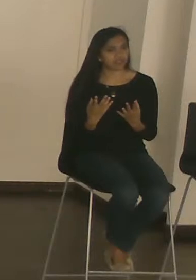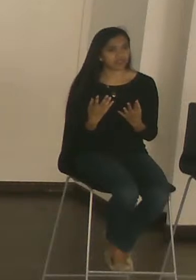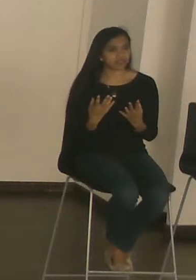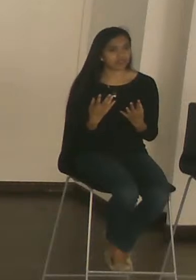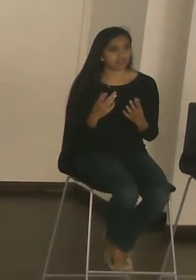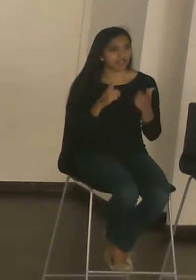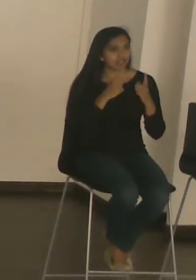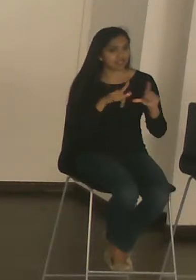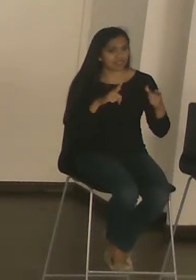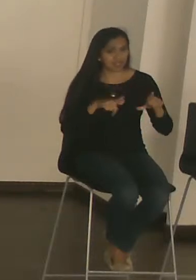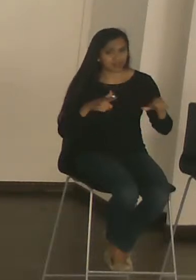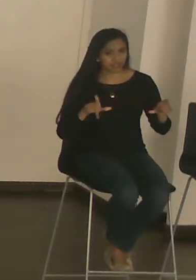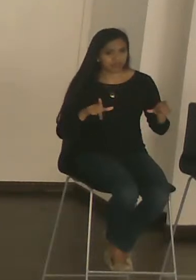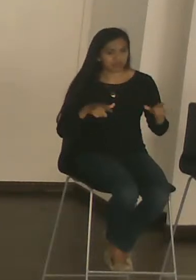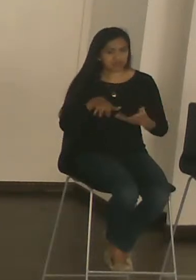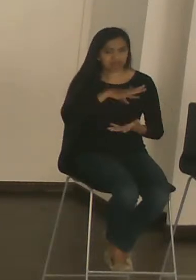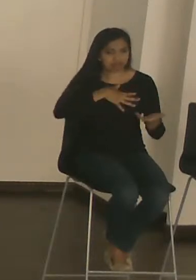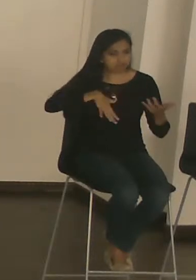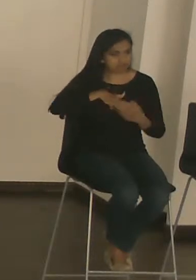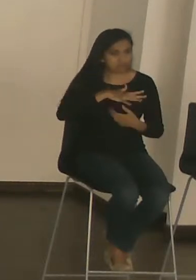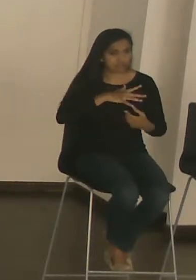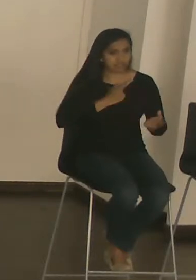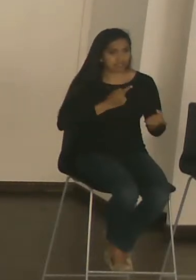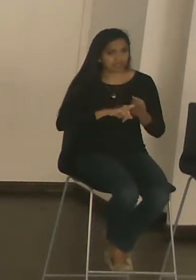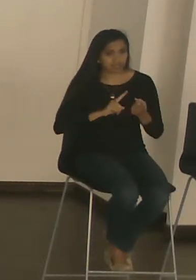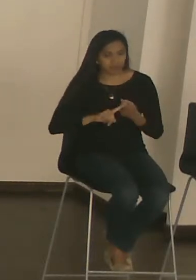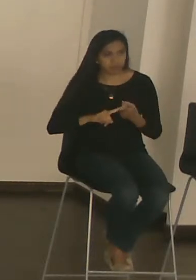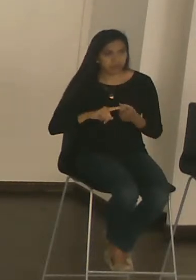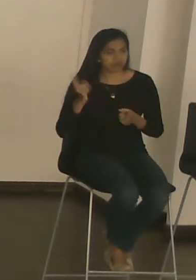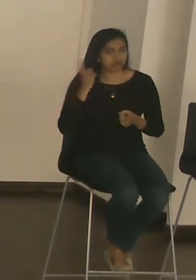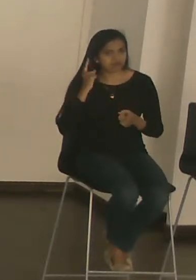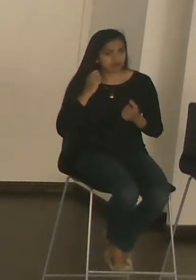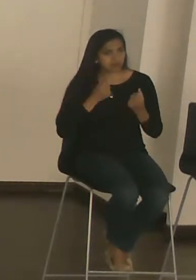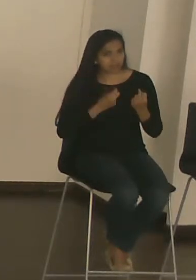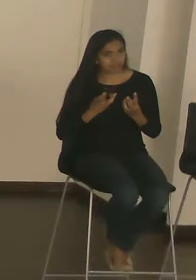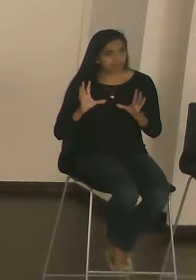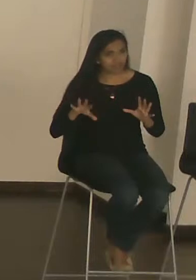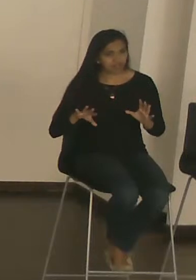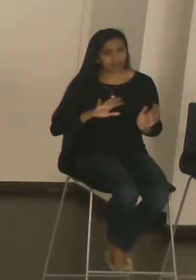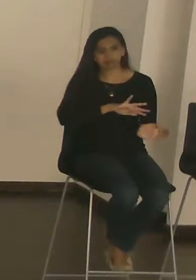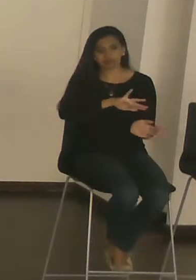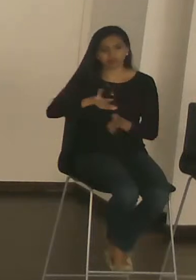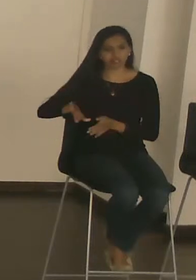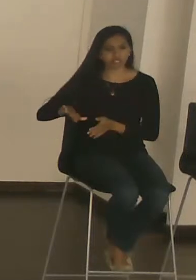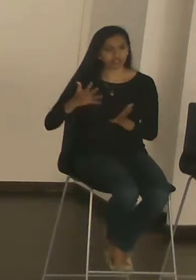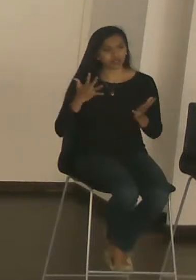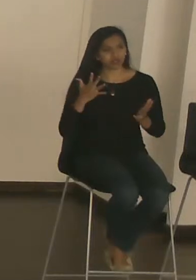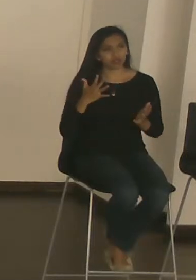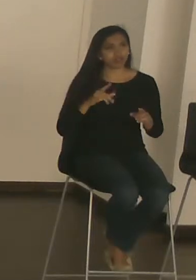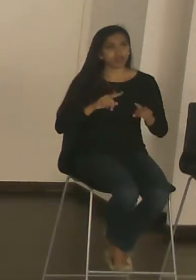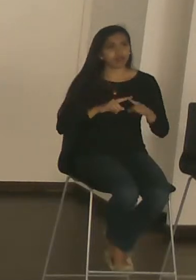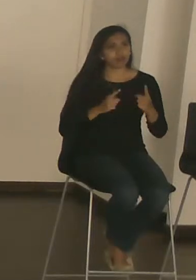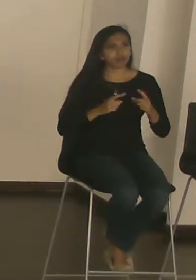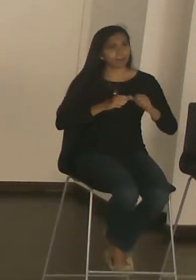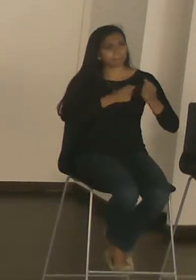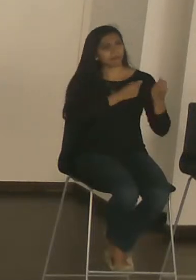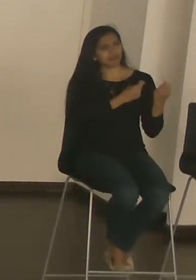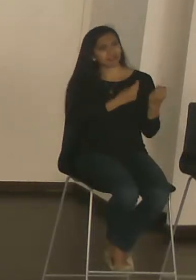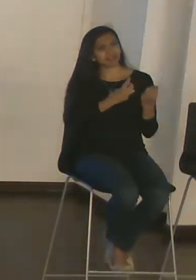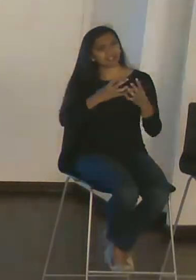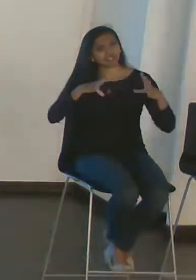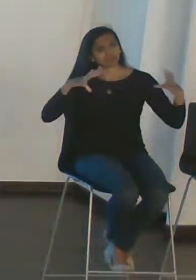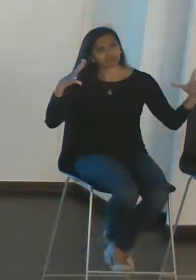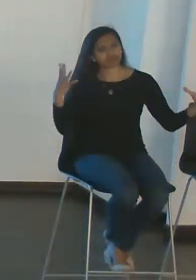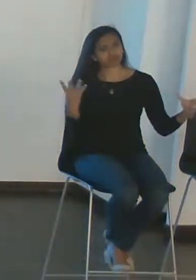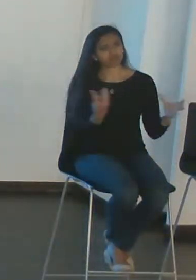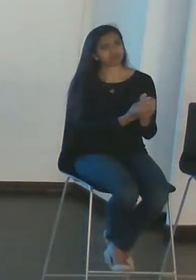language and noise. I think it's also not to disregard it entirely, but then around work, it's like how certain